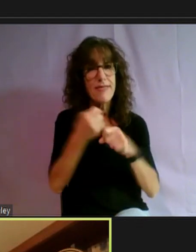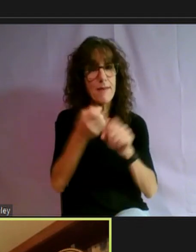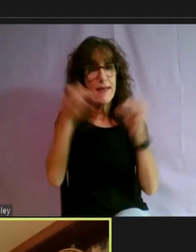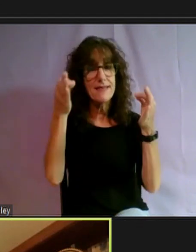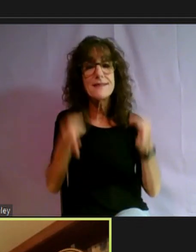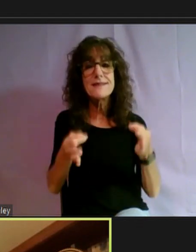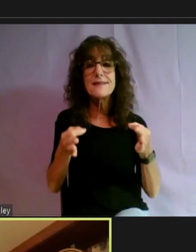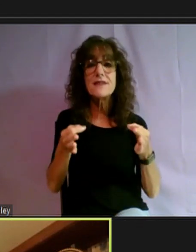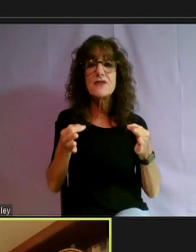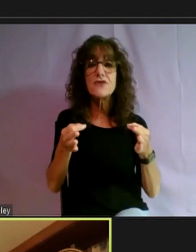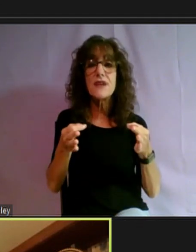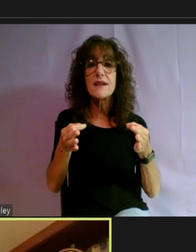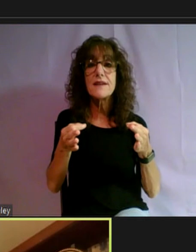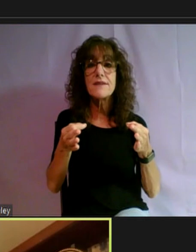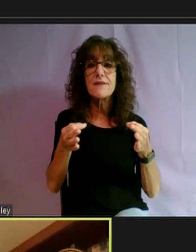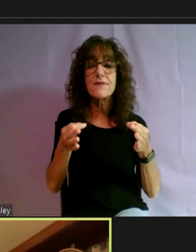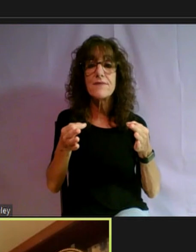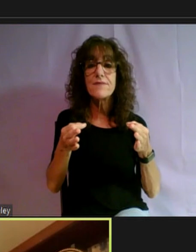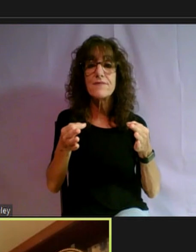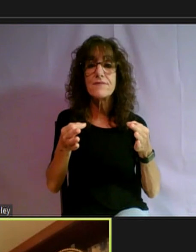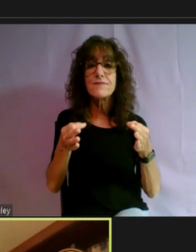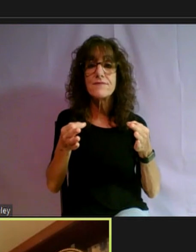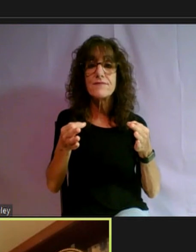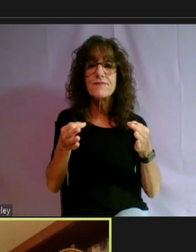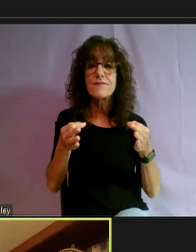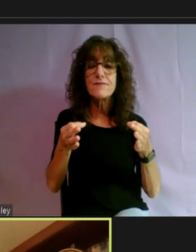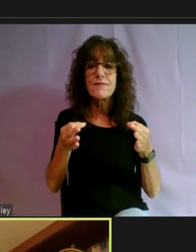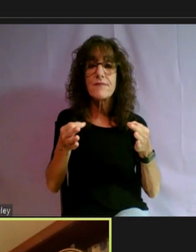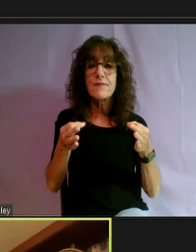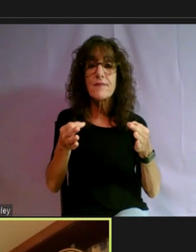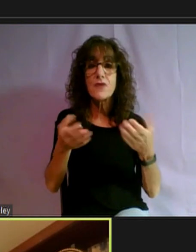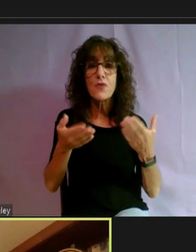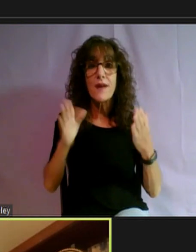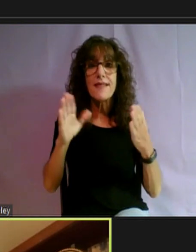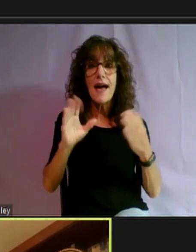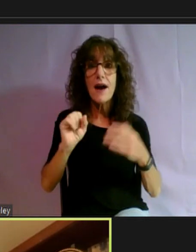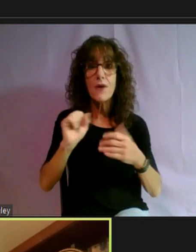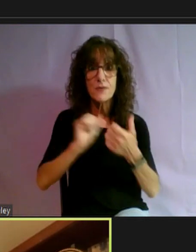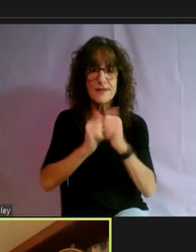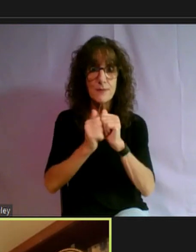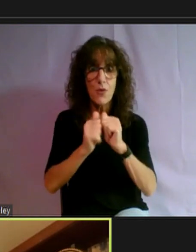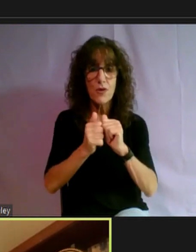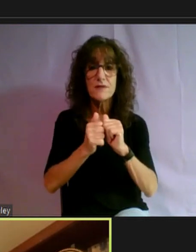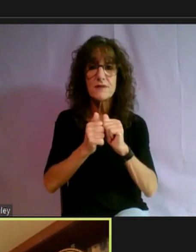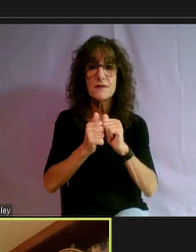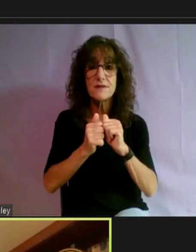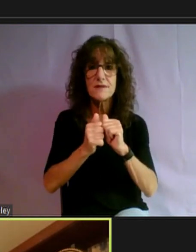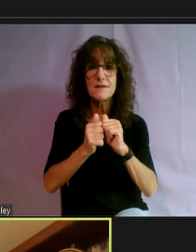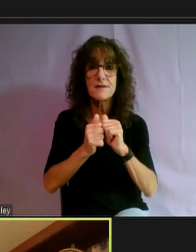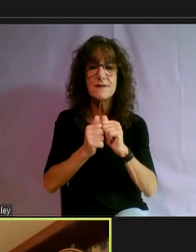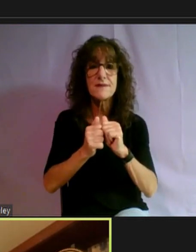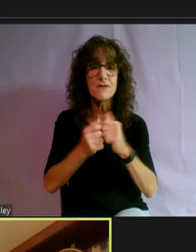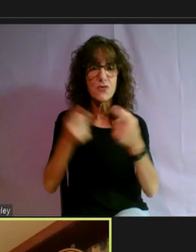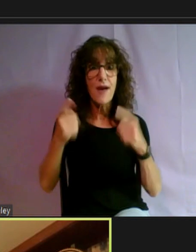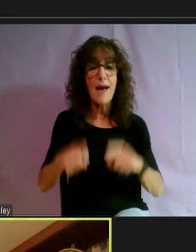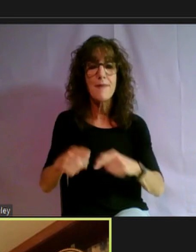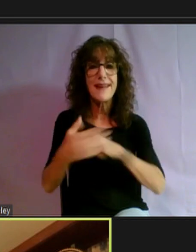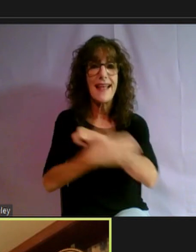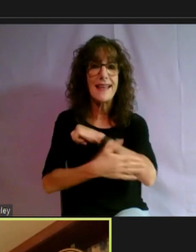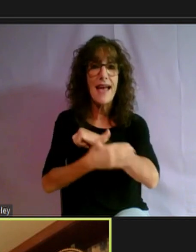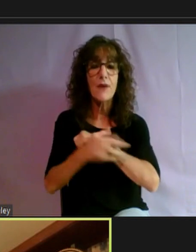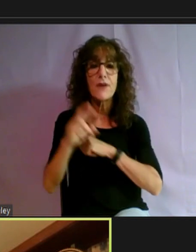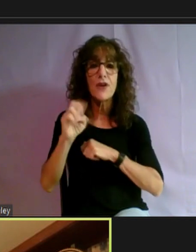made to allow sports to go ahead at our county rec and parks and their